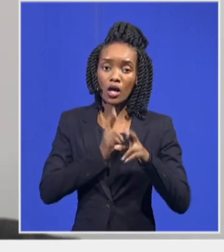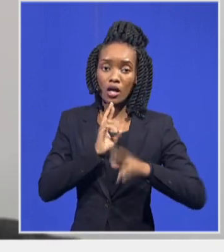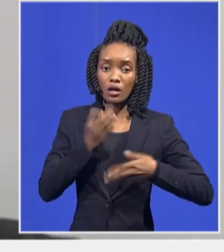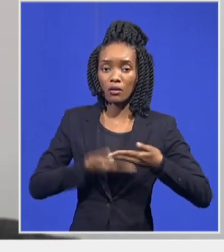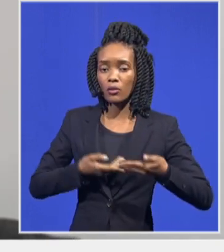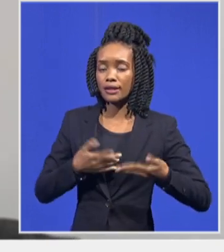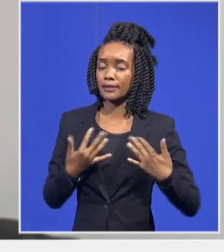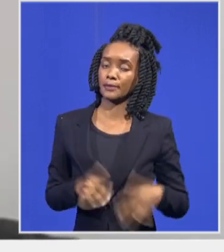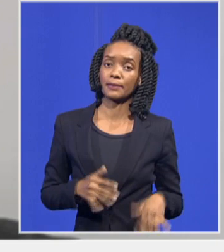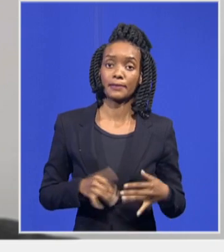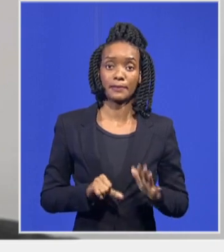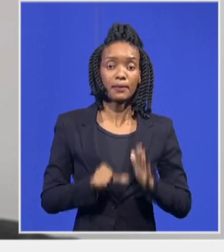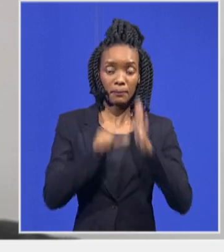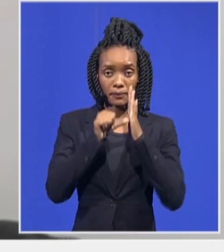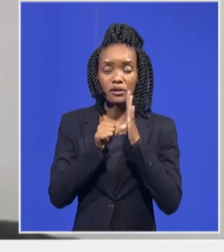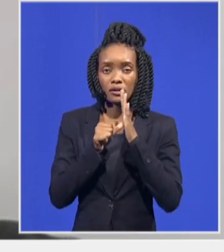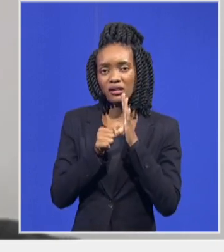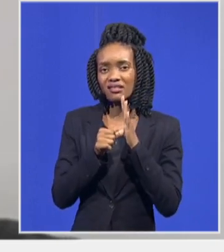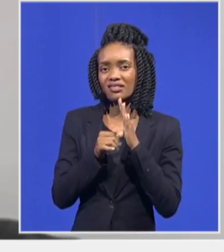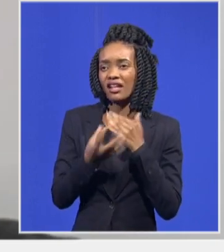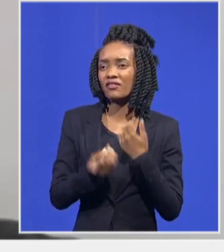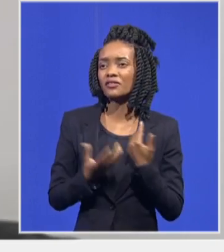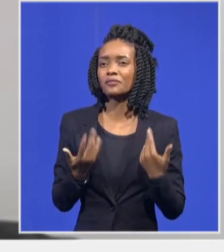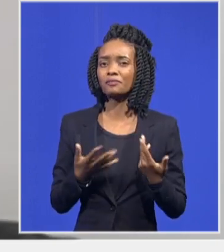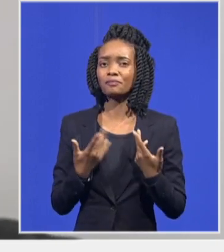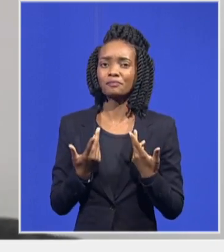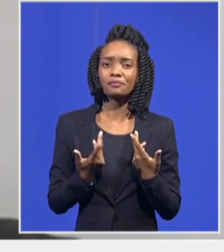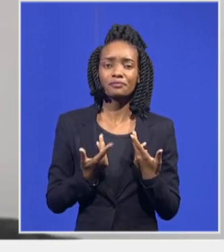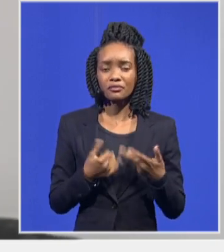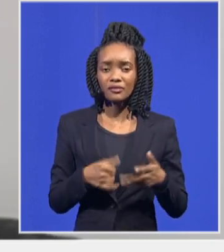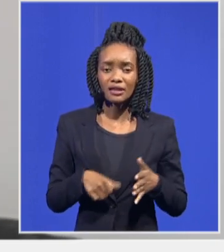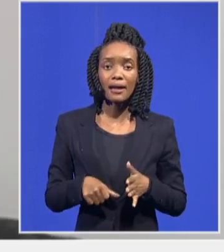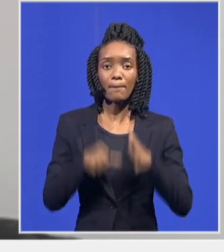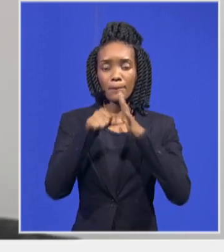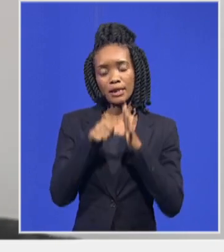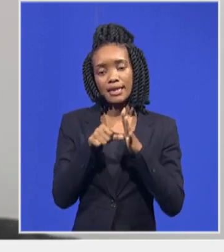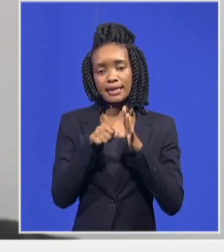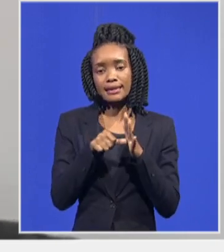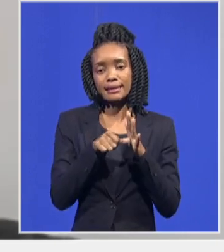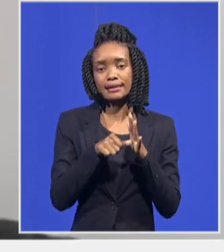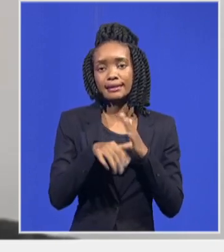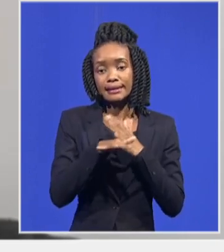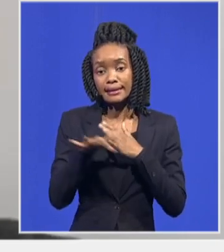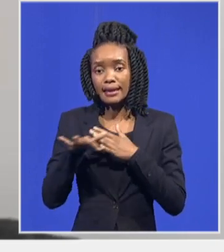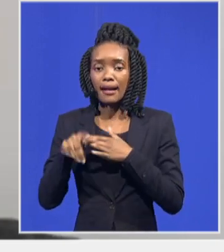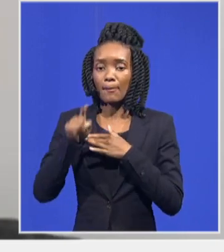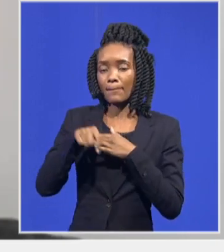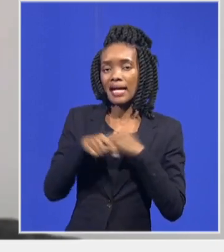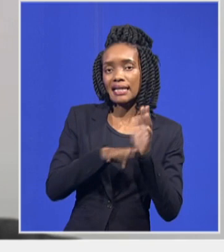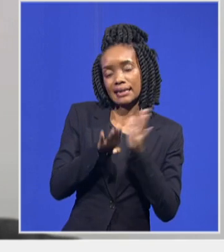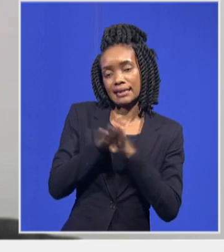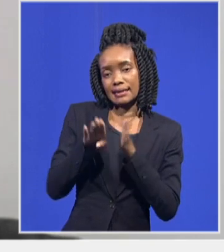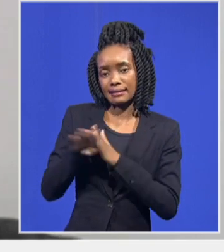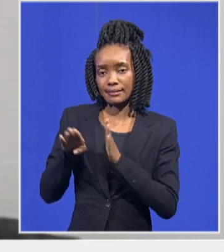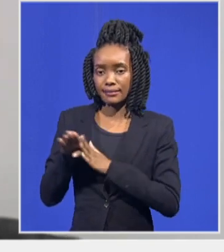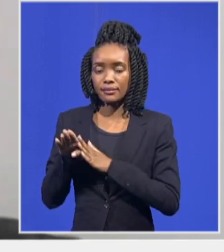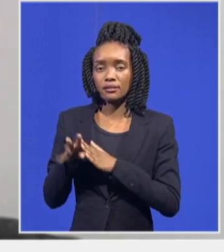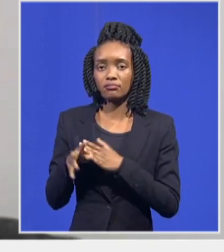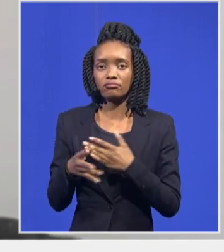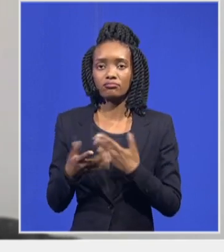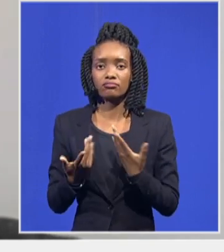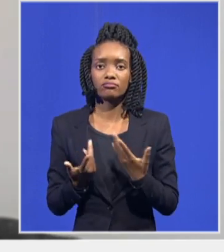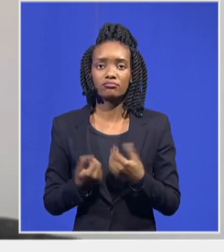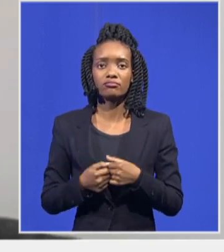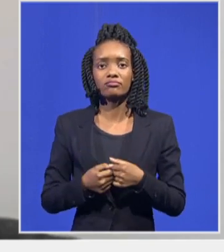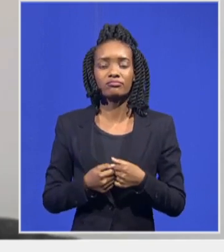pragmatic and provides a number of important areas that would enhance and provide a greater sense